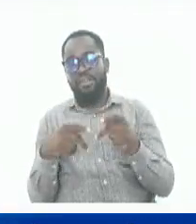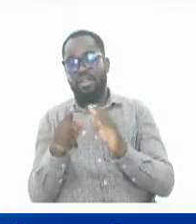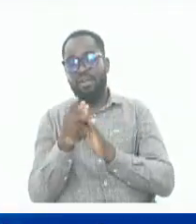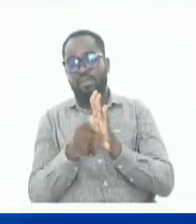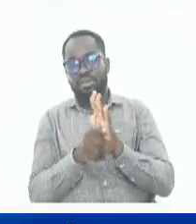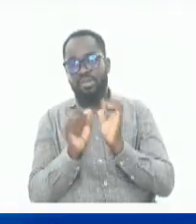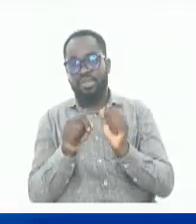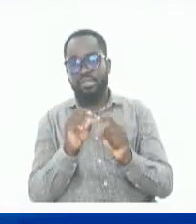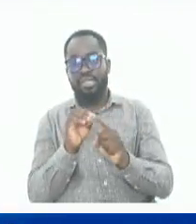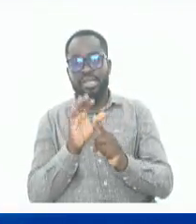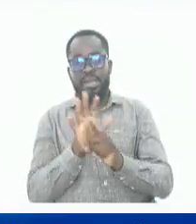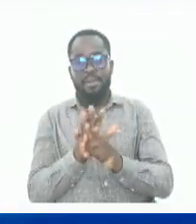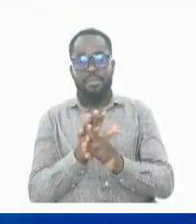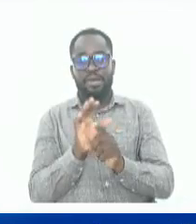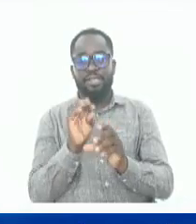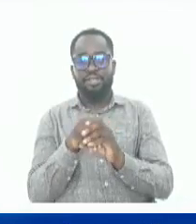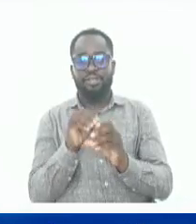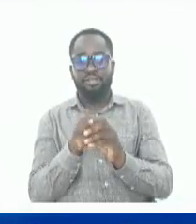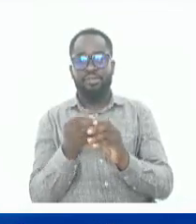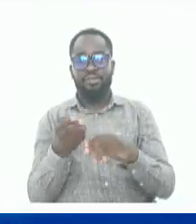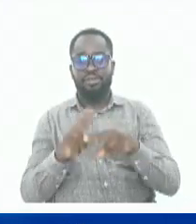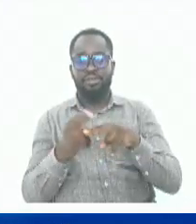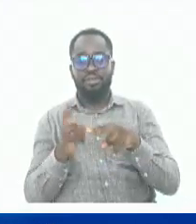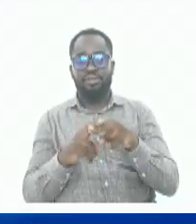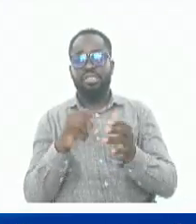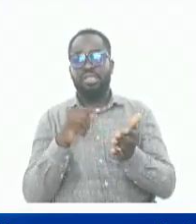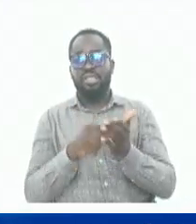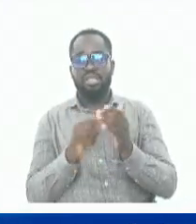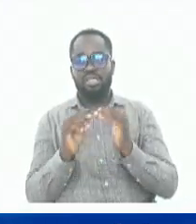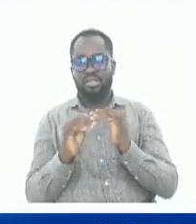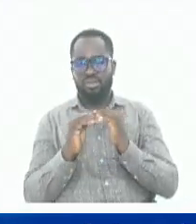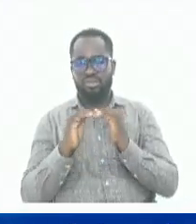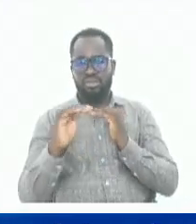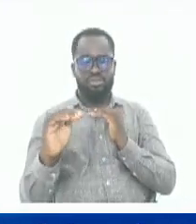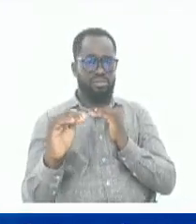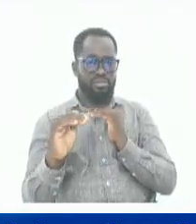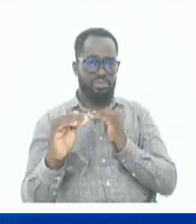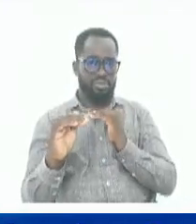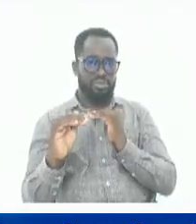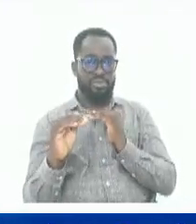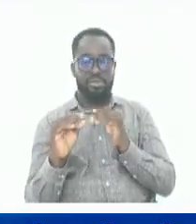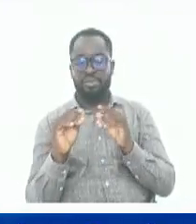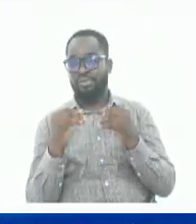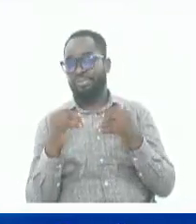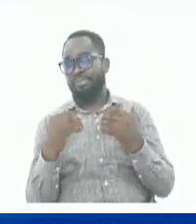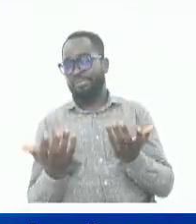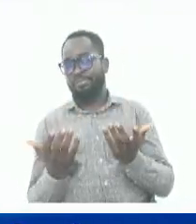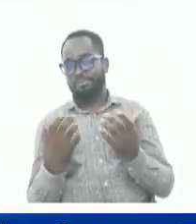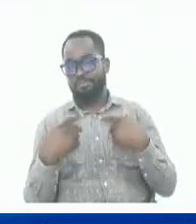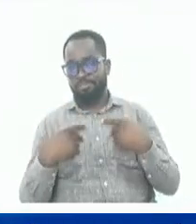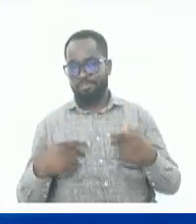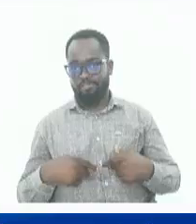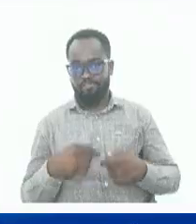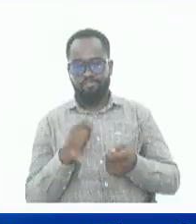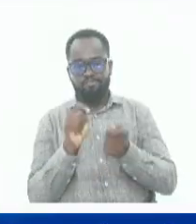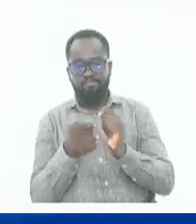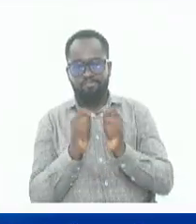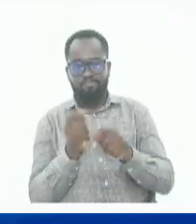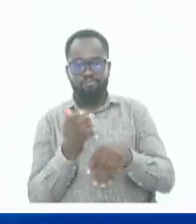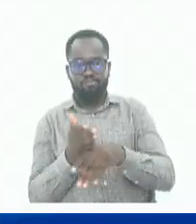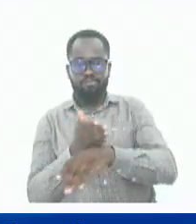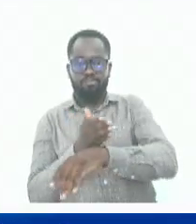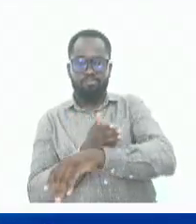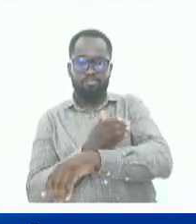could impact interest rates and debt sustainability. While commitments to fiscal discipline may improve